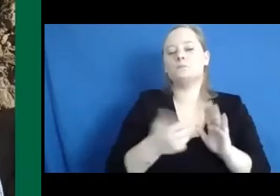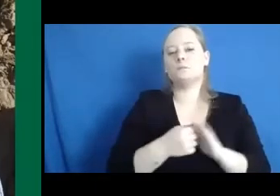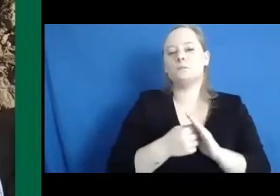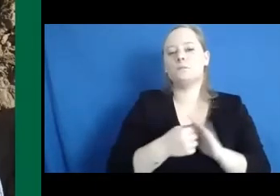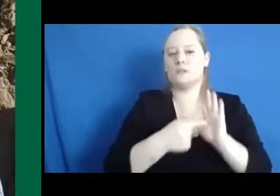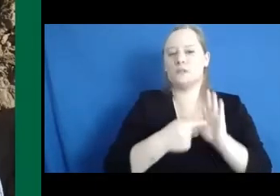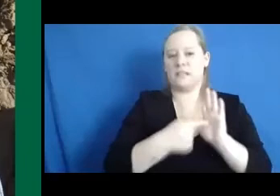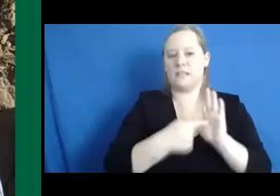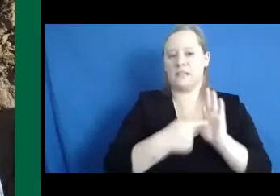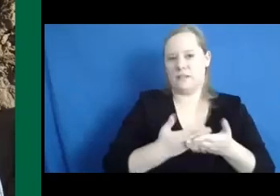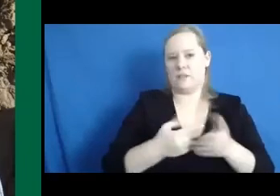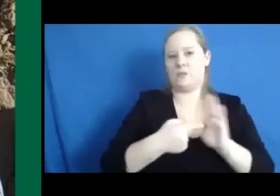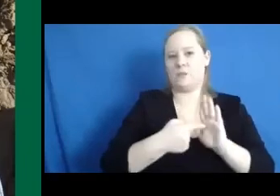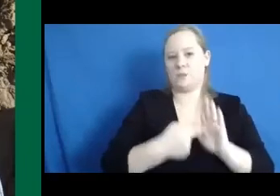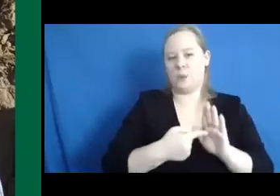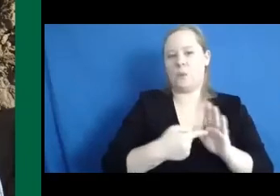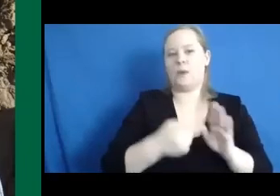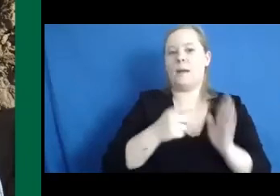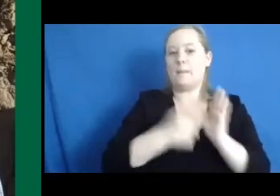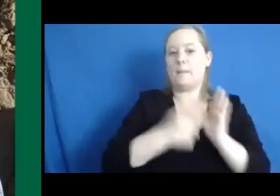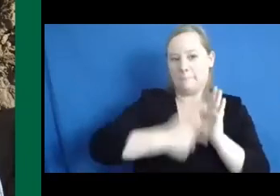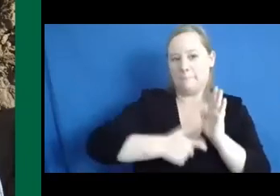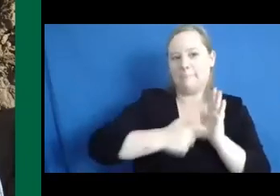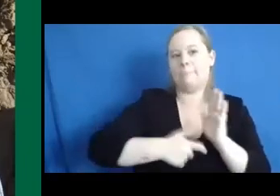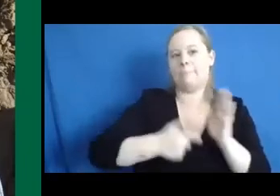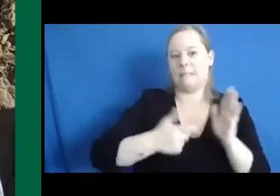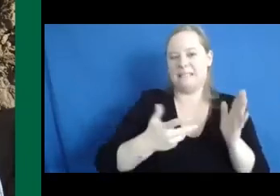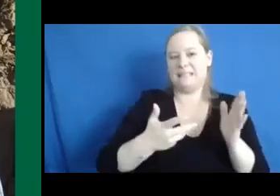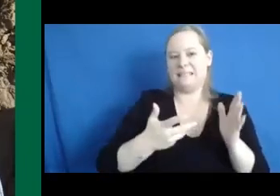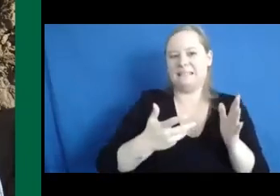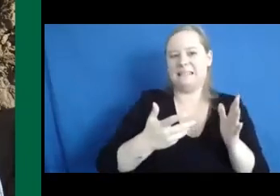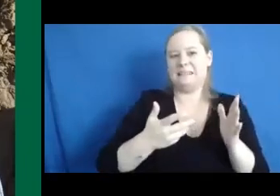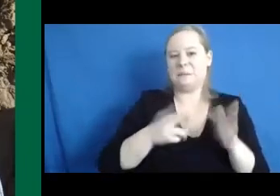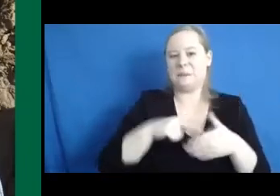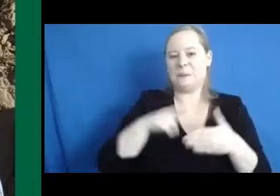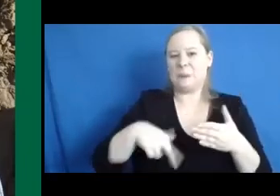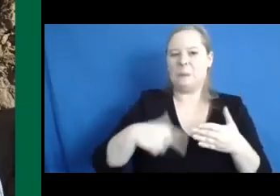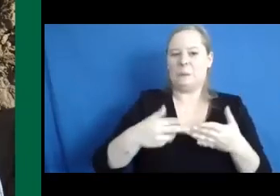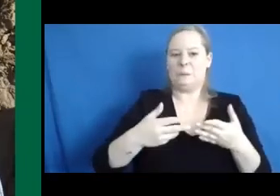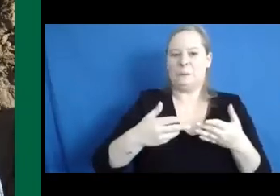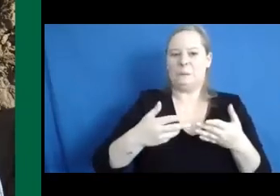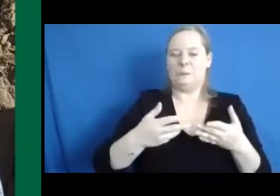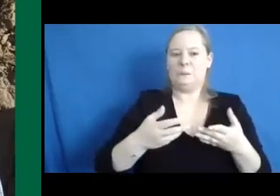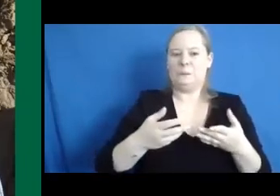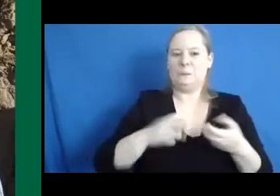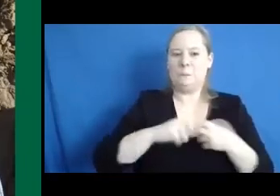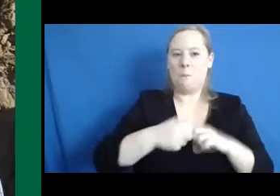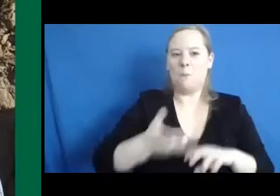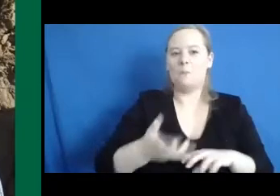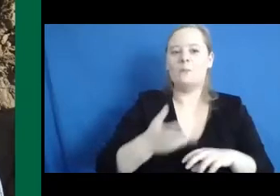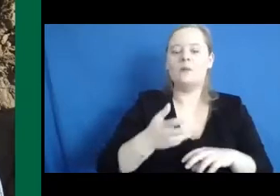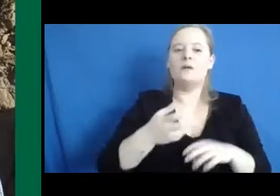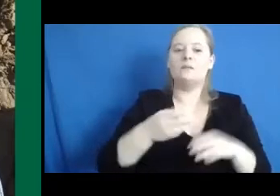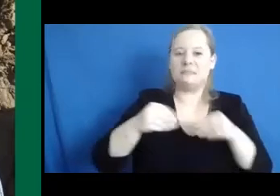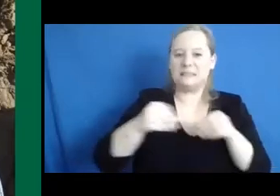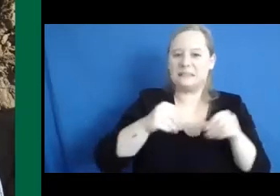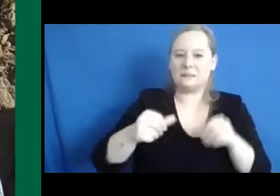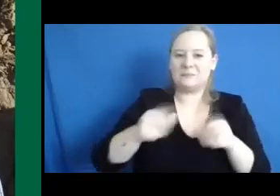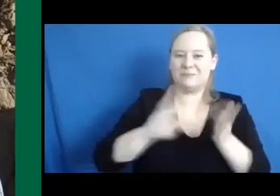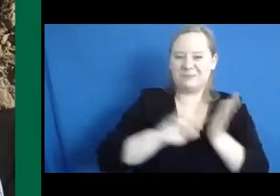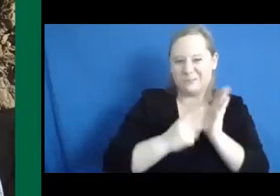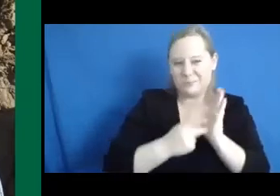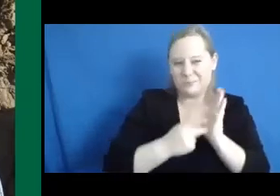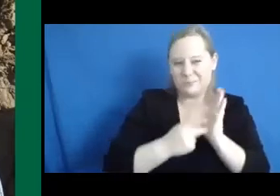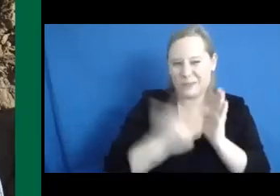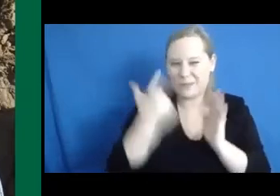suggesting that mining activity is recorded in the sediments of the Aztec Reservoir. We're still looking into what this could mean in the